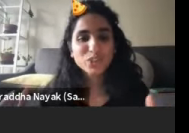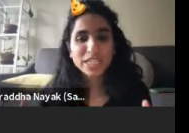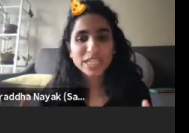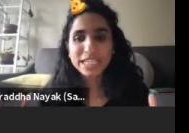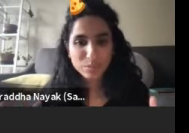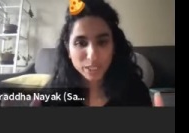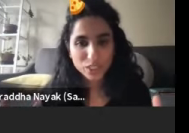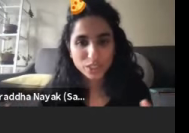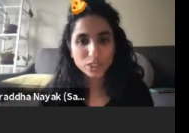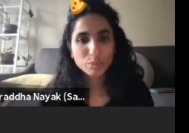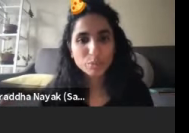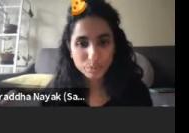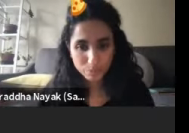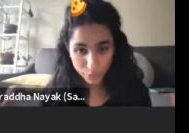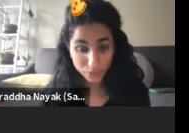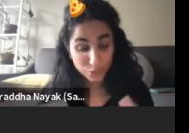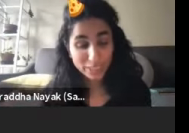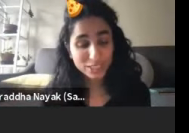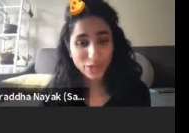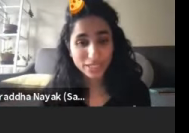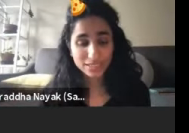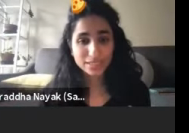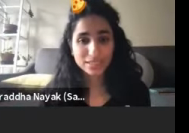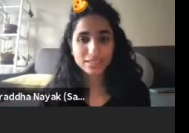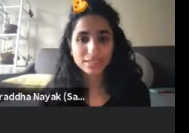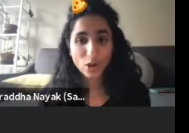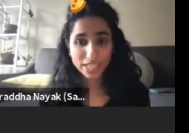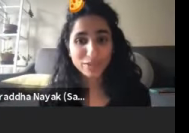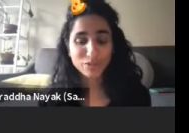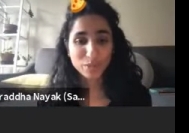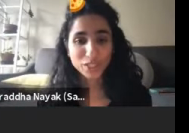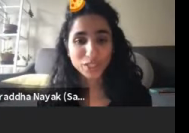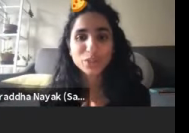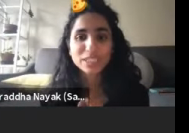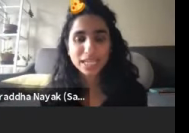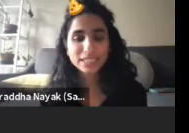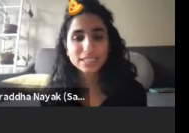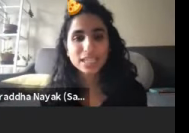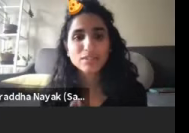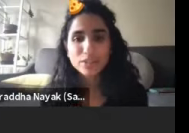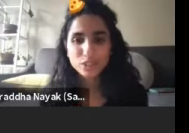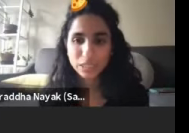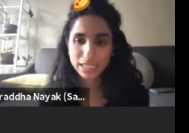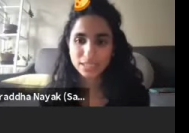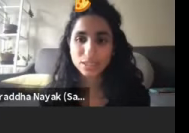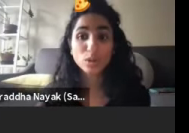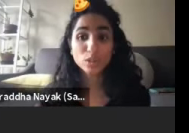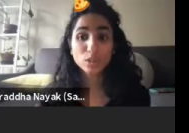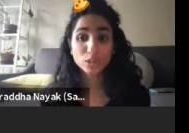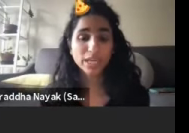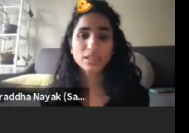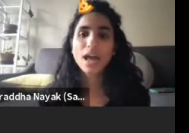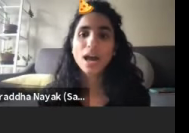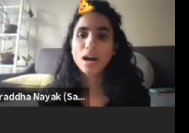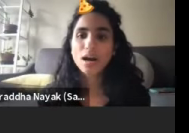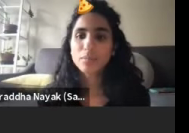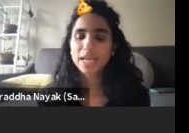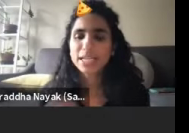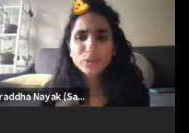use 3D animation to integrate all that information, so a scientist can visualize it all